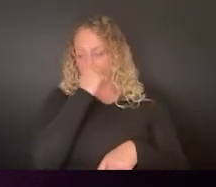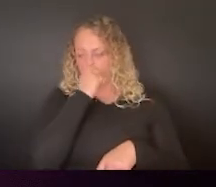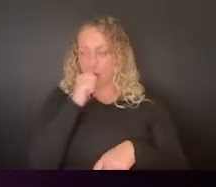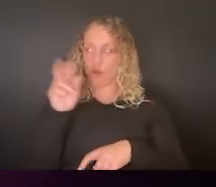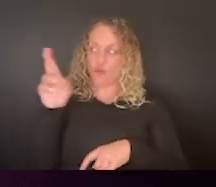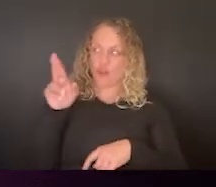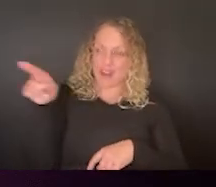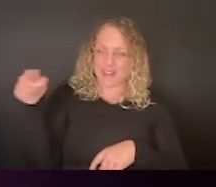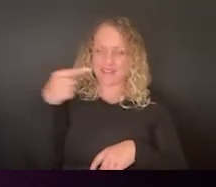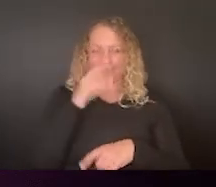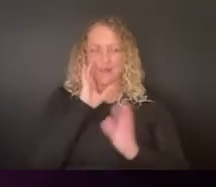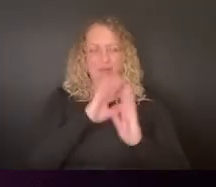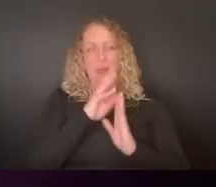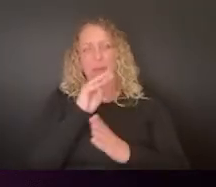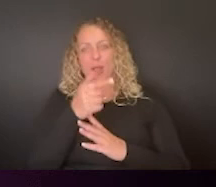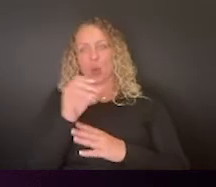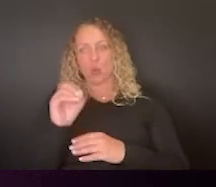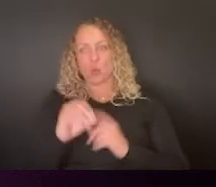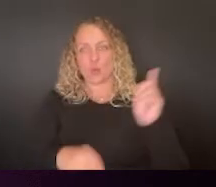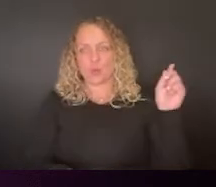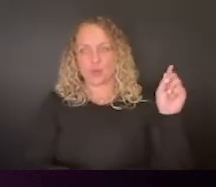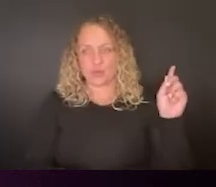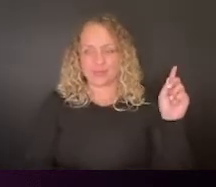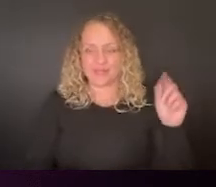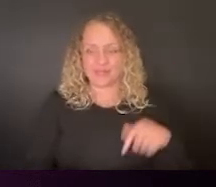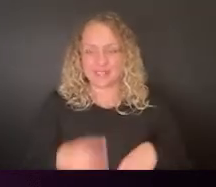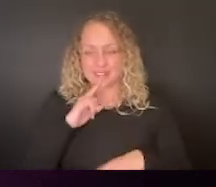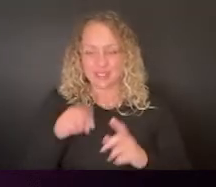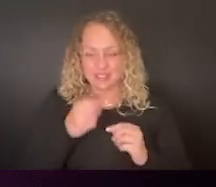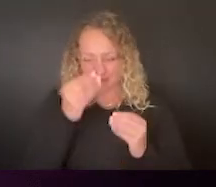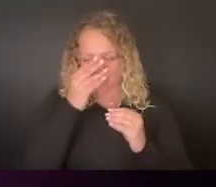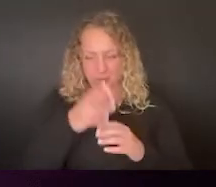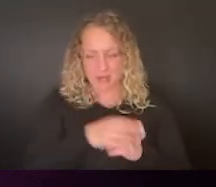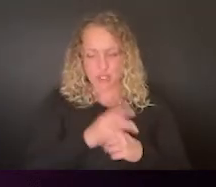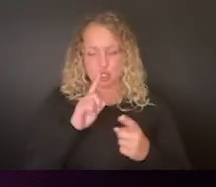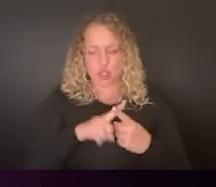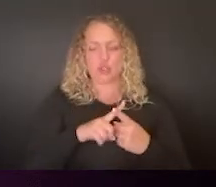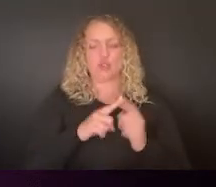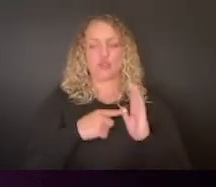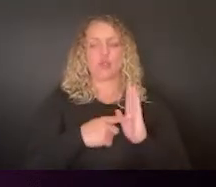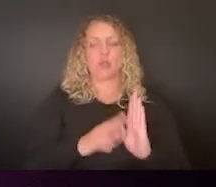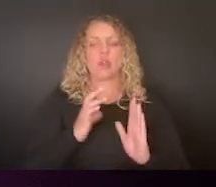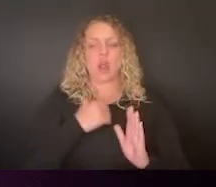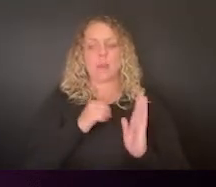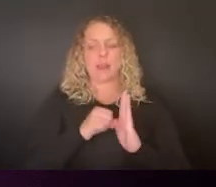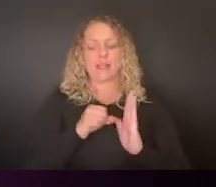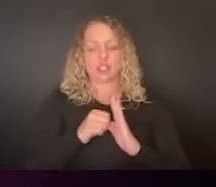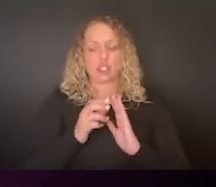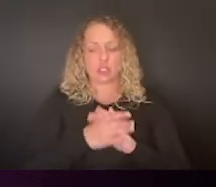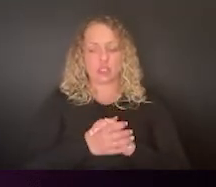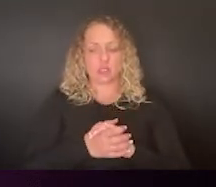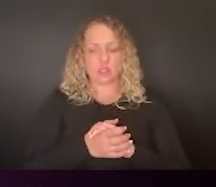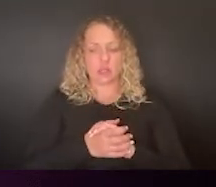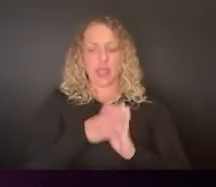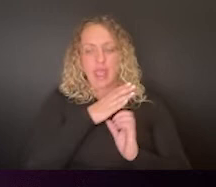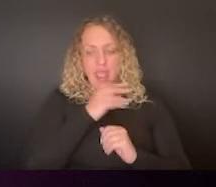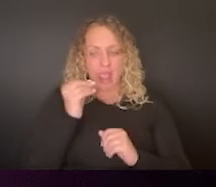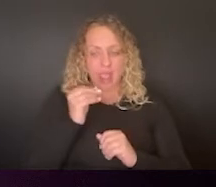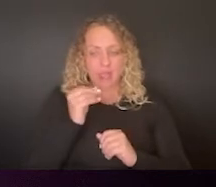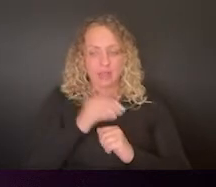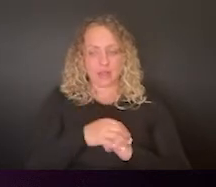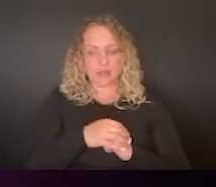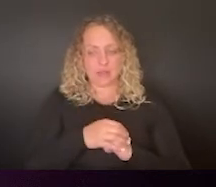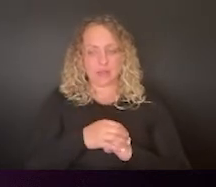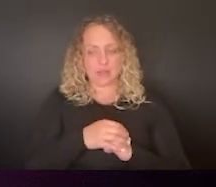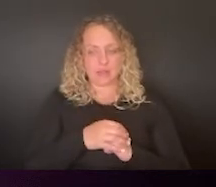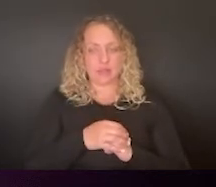to bootstrap our flag data into our HTML templates. And this is for Ryan, Magoo. This